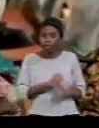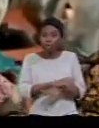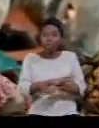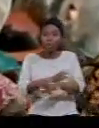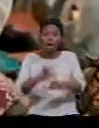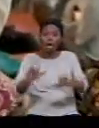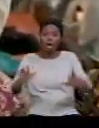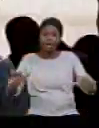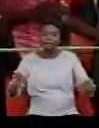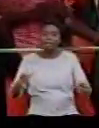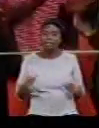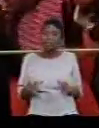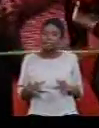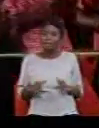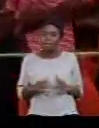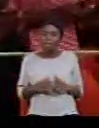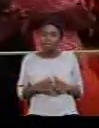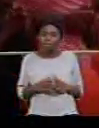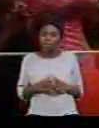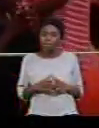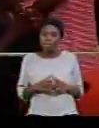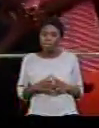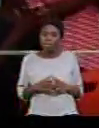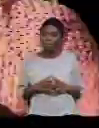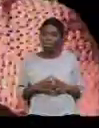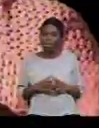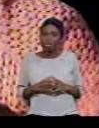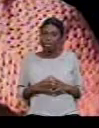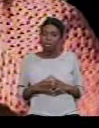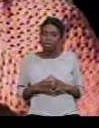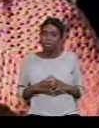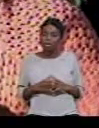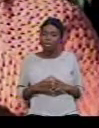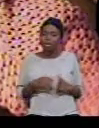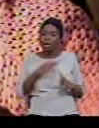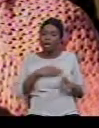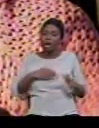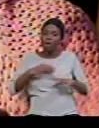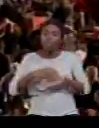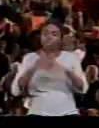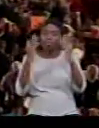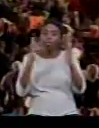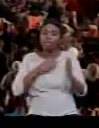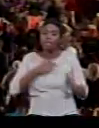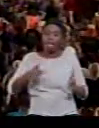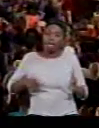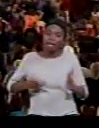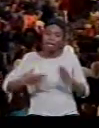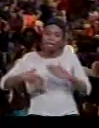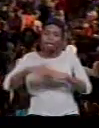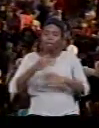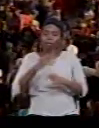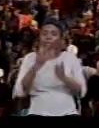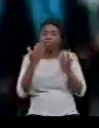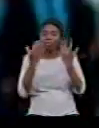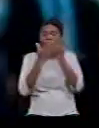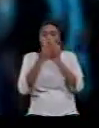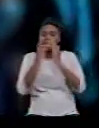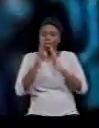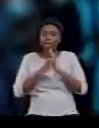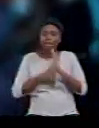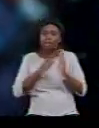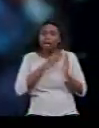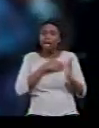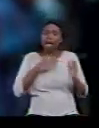wild, devouring the winds and caprices of the kingdom of darkness, shredding the dungeon and cascade of